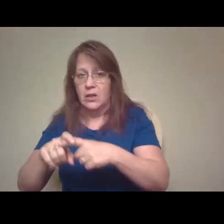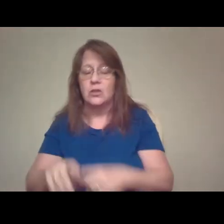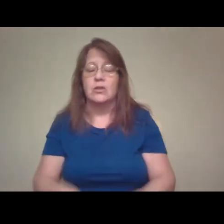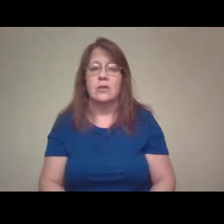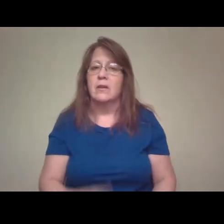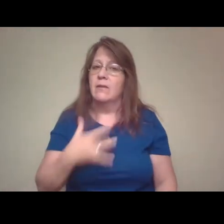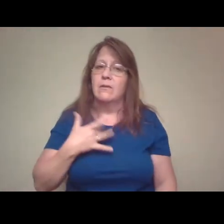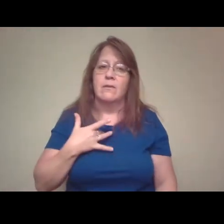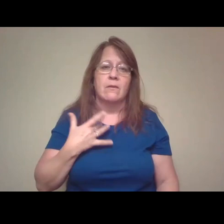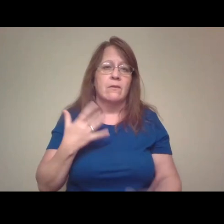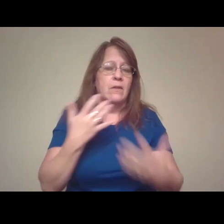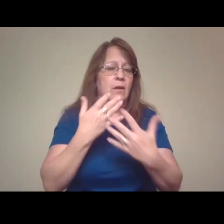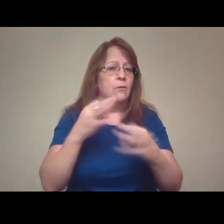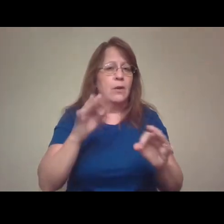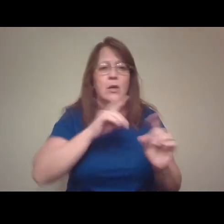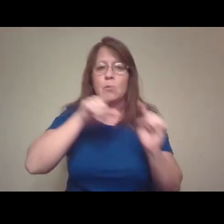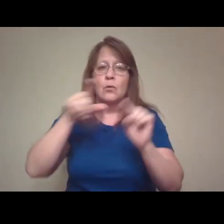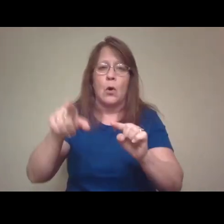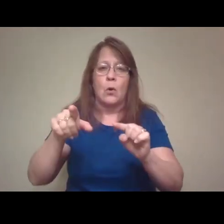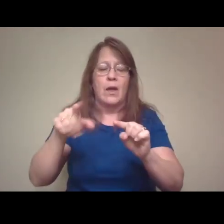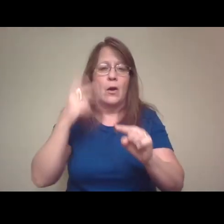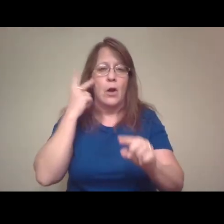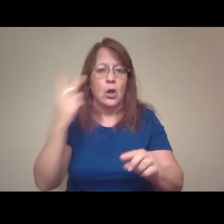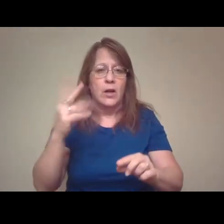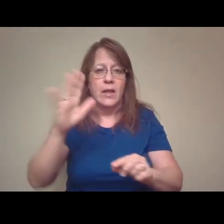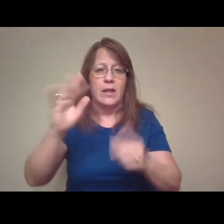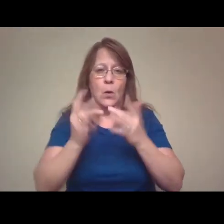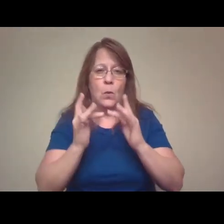feel free to peruse and look through that.